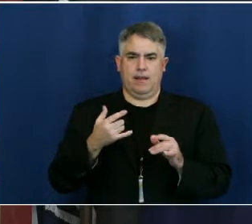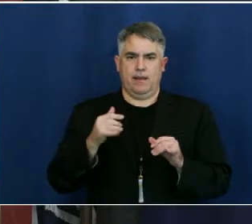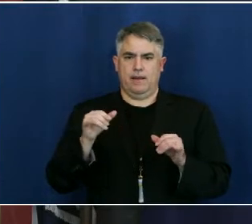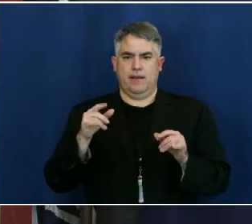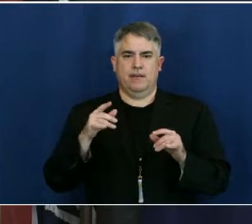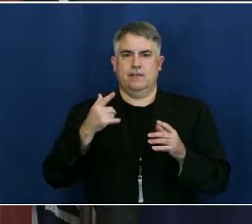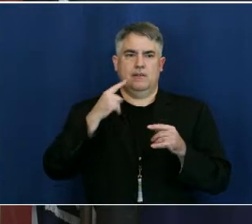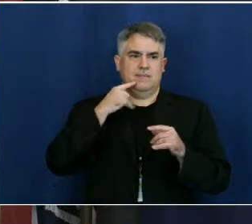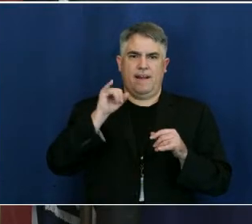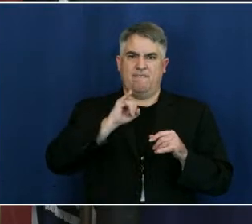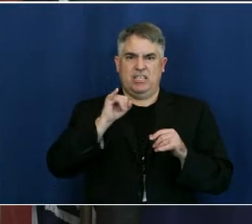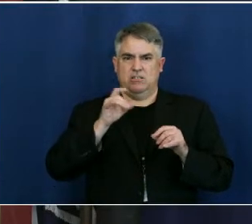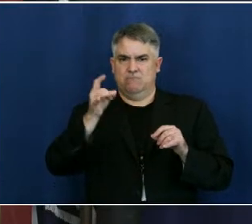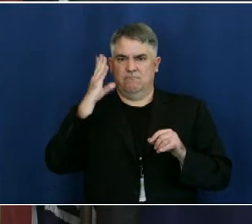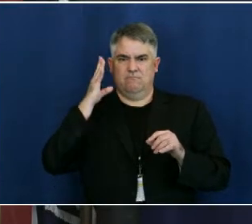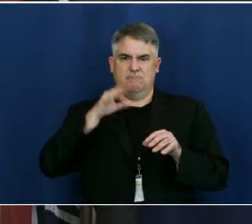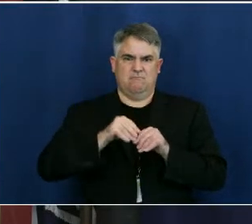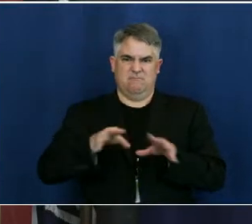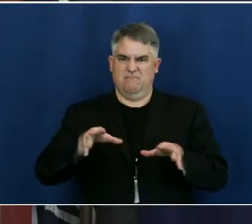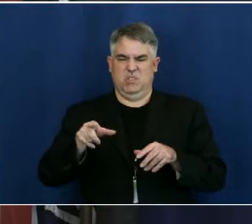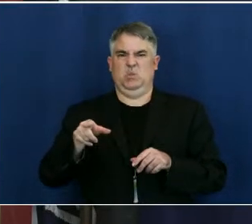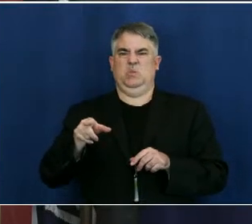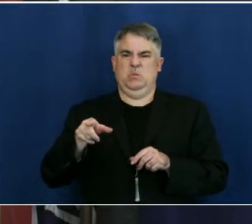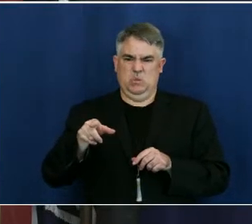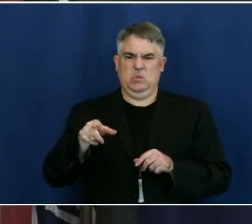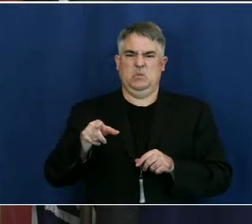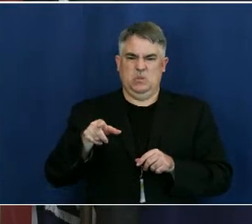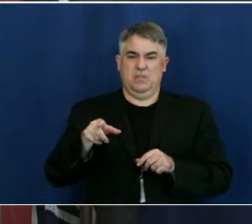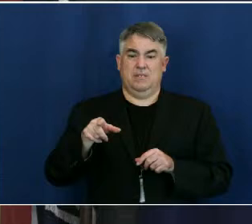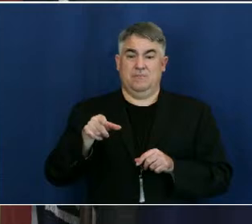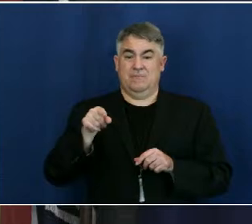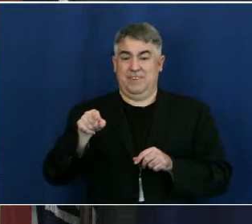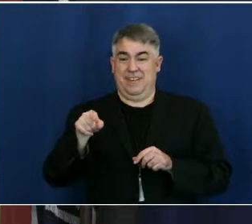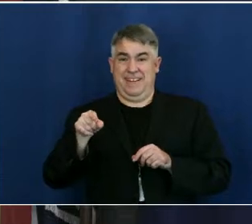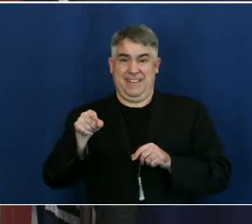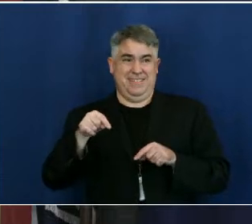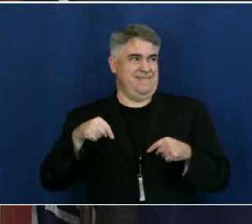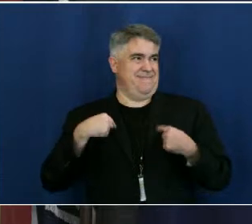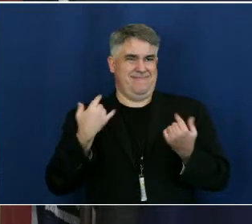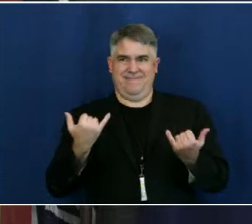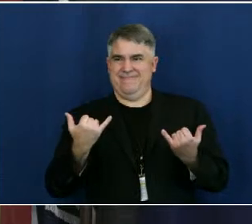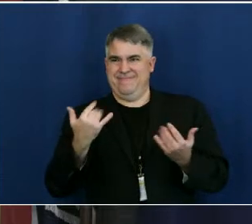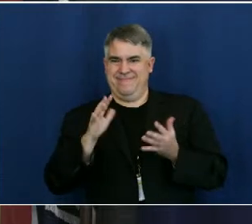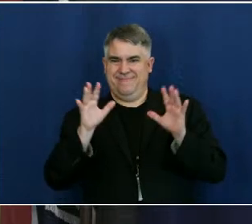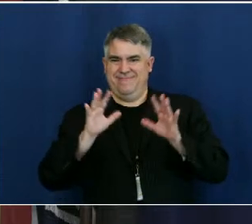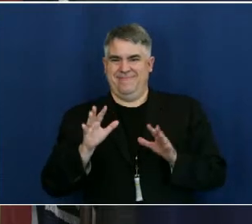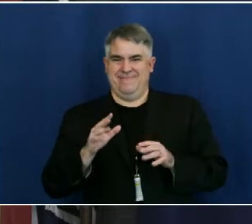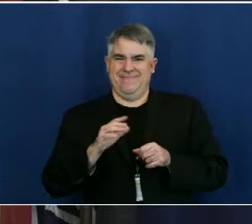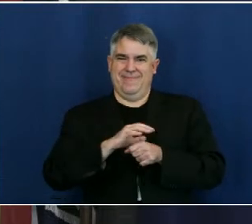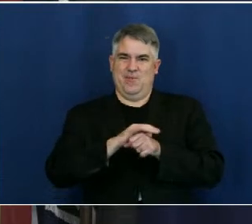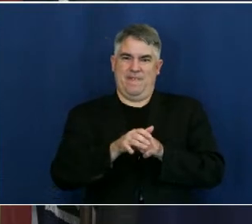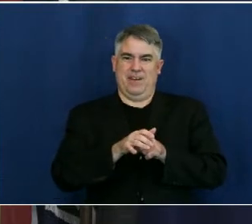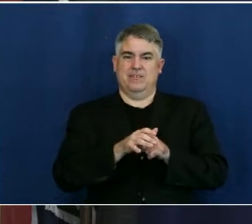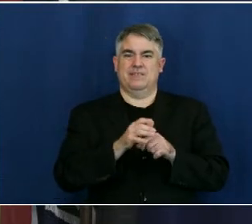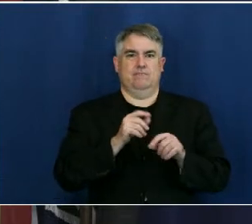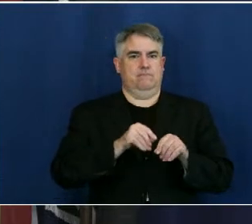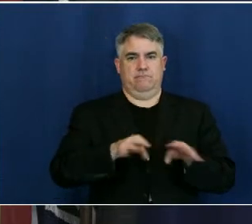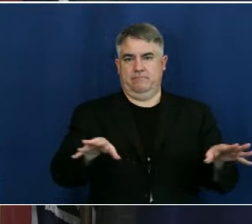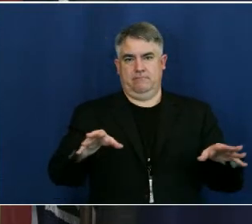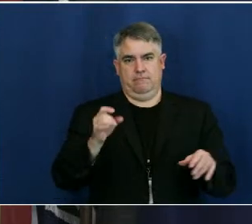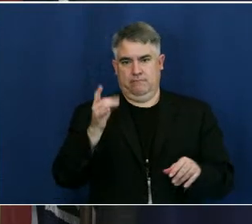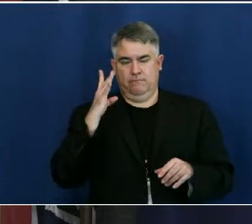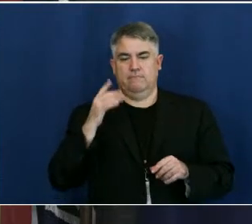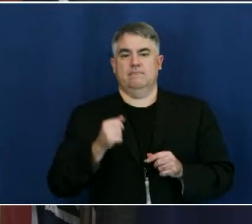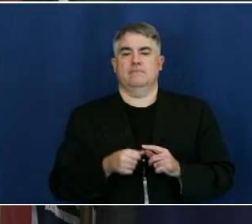This season, we've had COVID-19 as a dominating illness in the community, and we reported